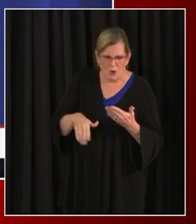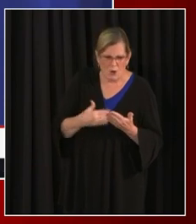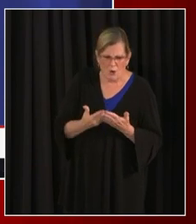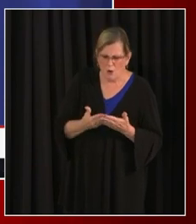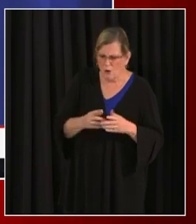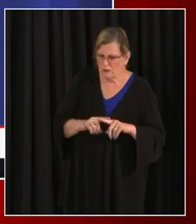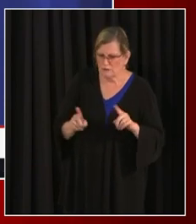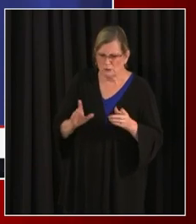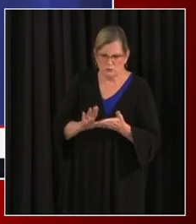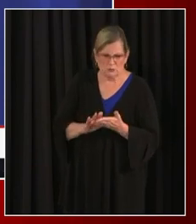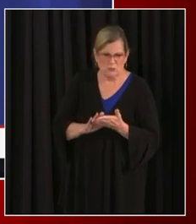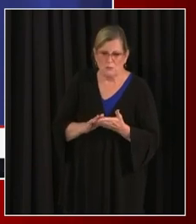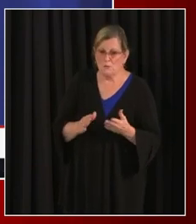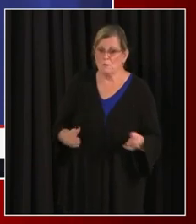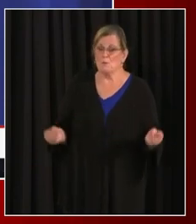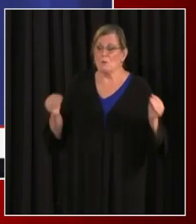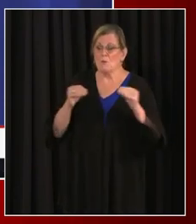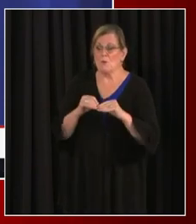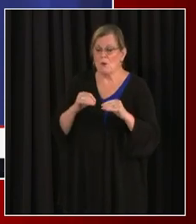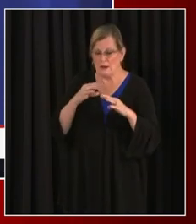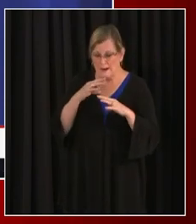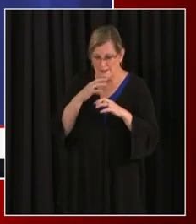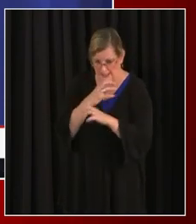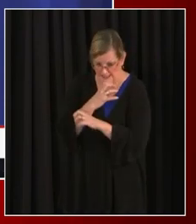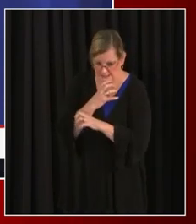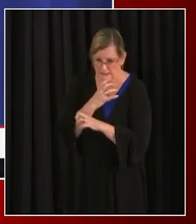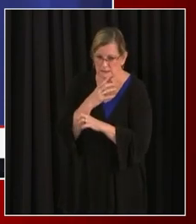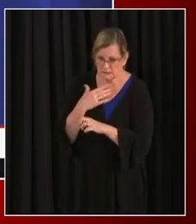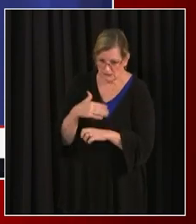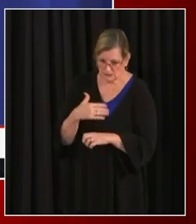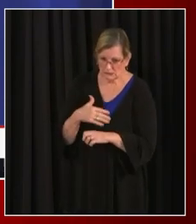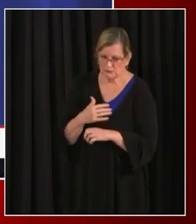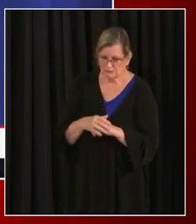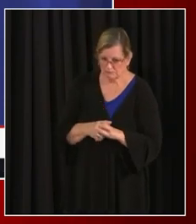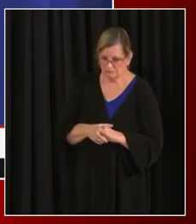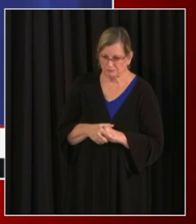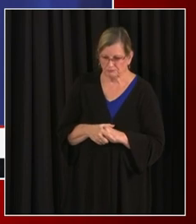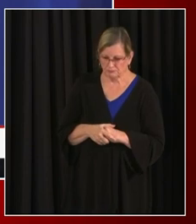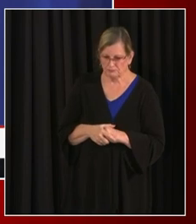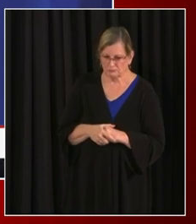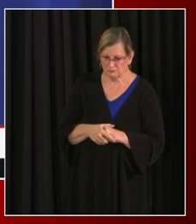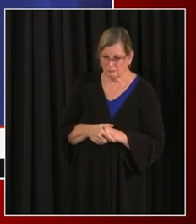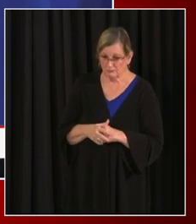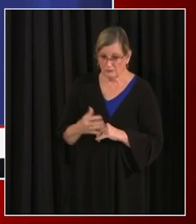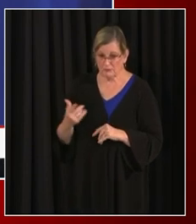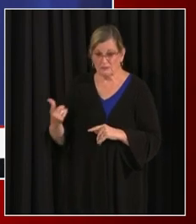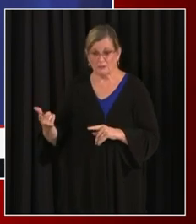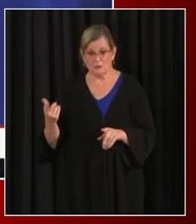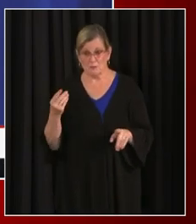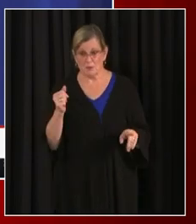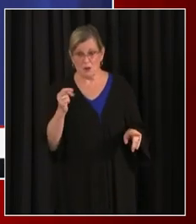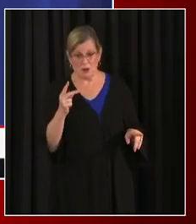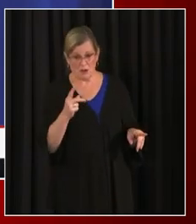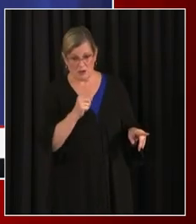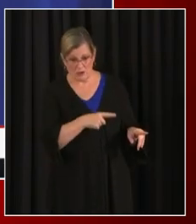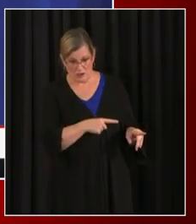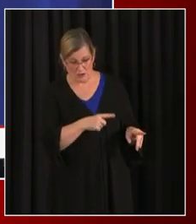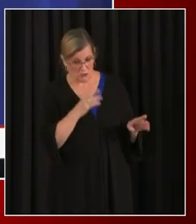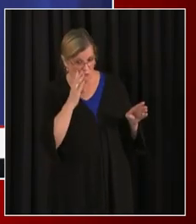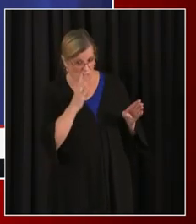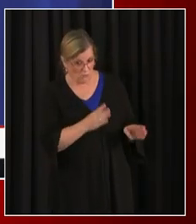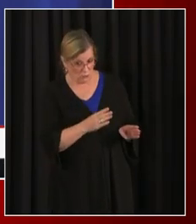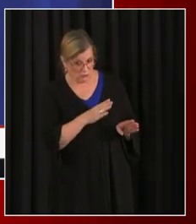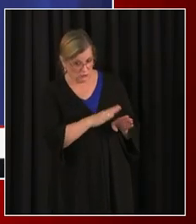the much more students to come in are much more granular and much larger improvements. So for instance, in Ballou, you may have just focused on